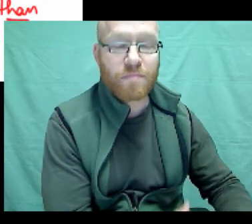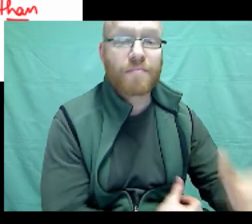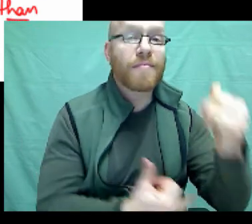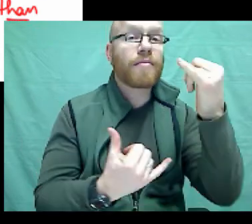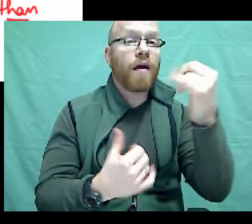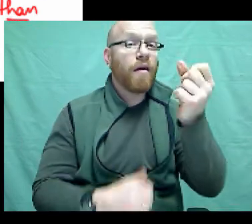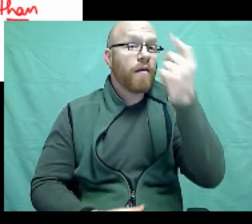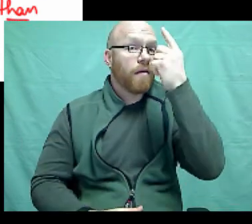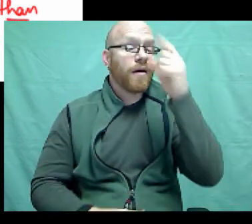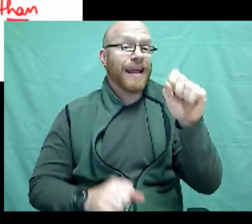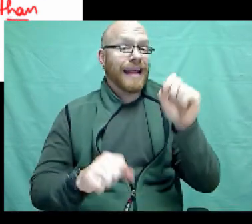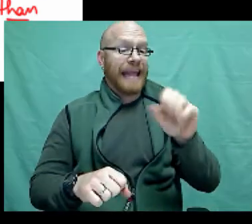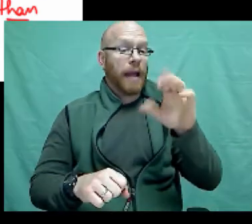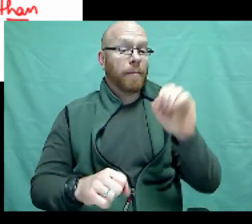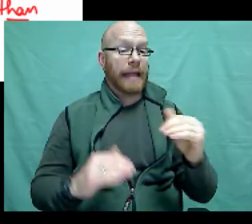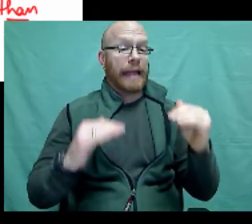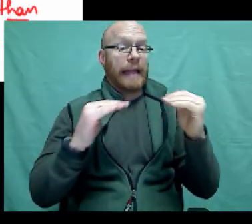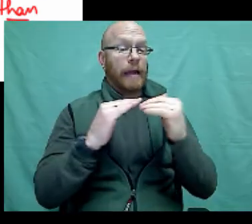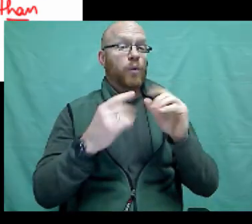Now,